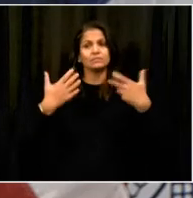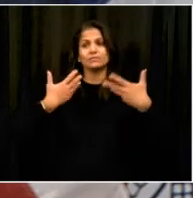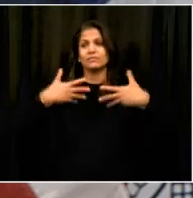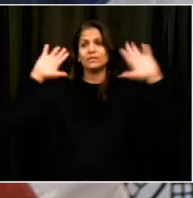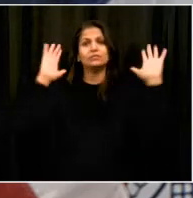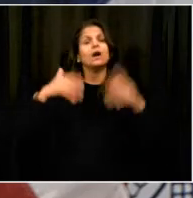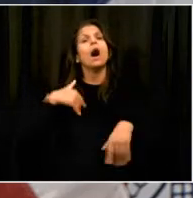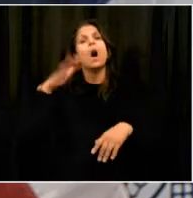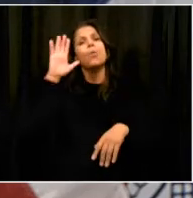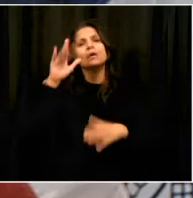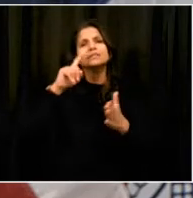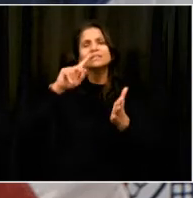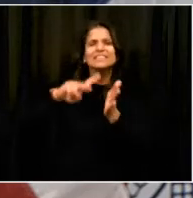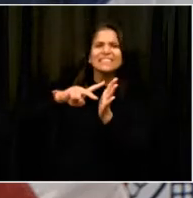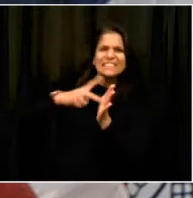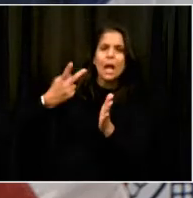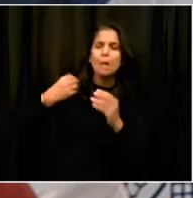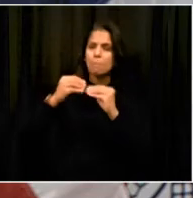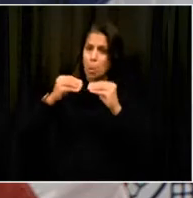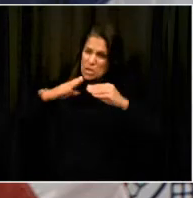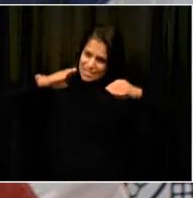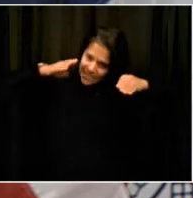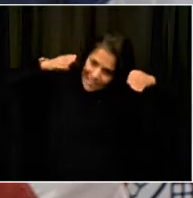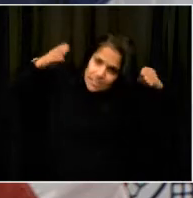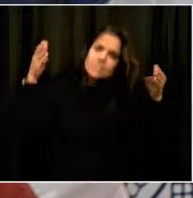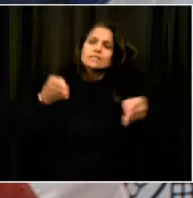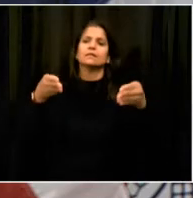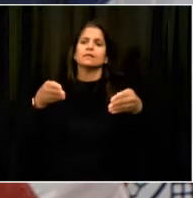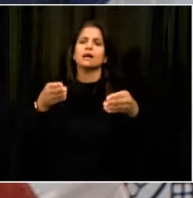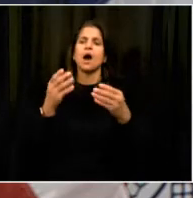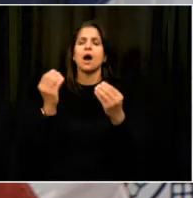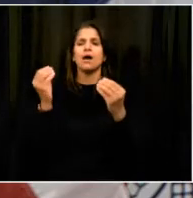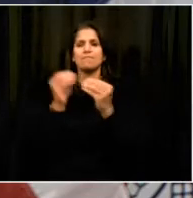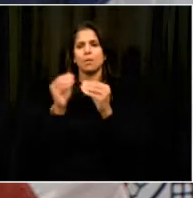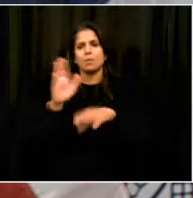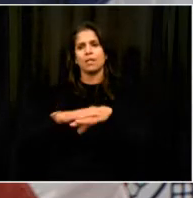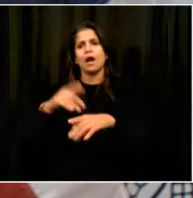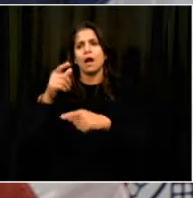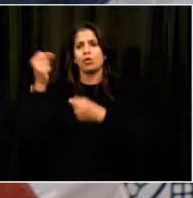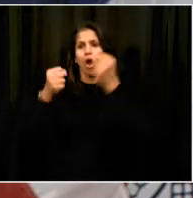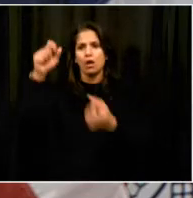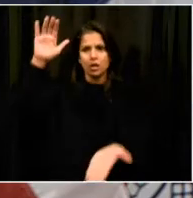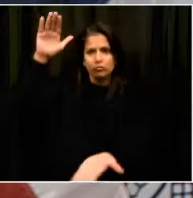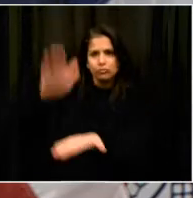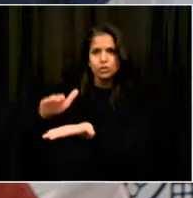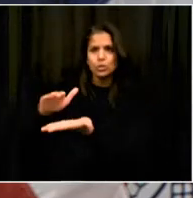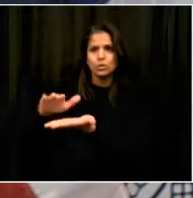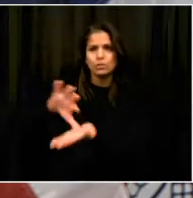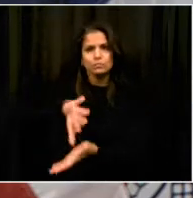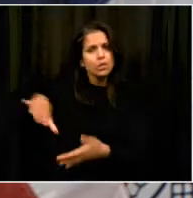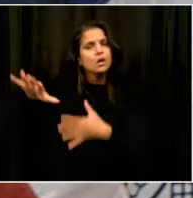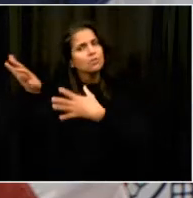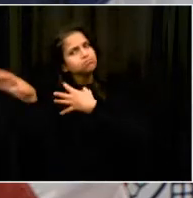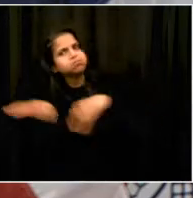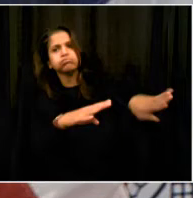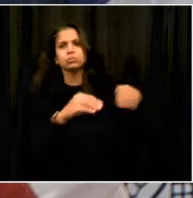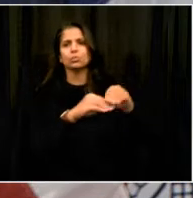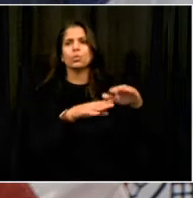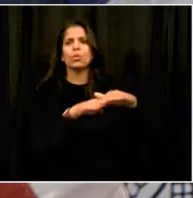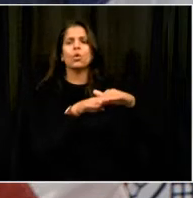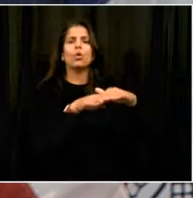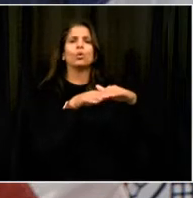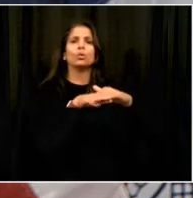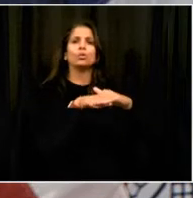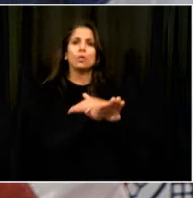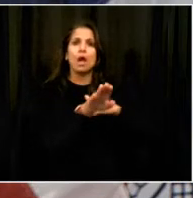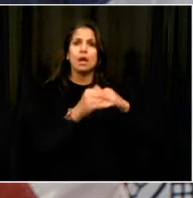means intensive enforcement. That means obviously continuing to implement the speed cameras. It means continuing